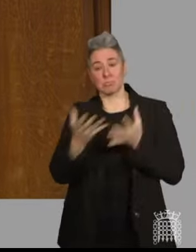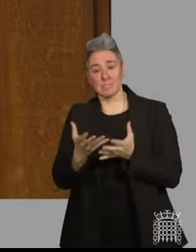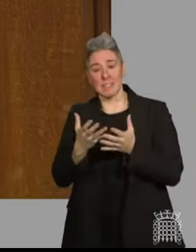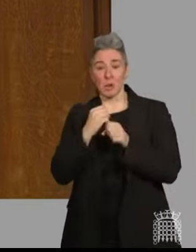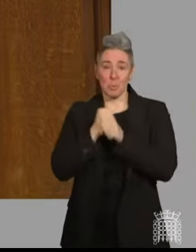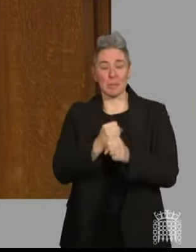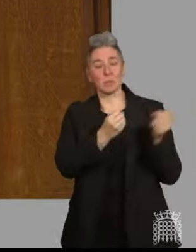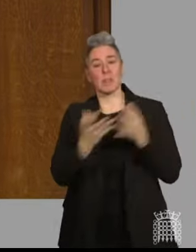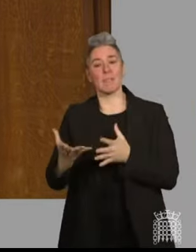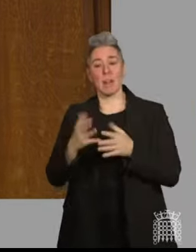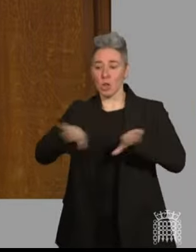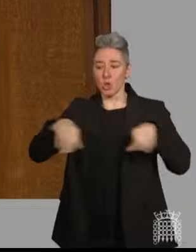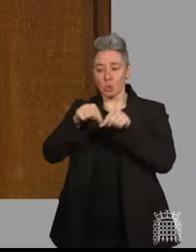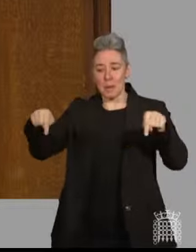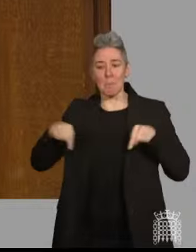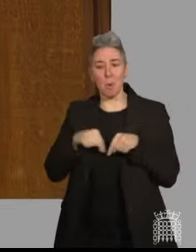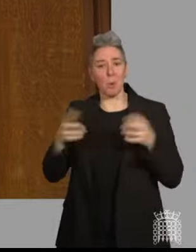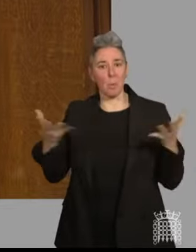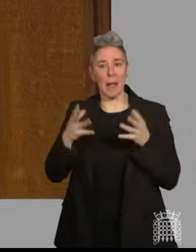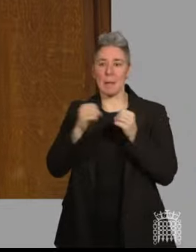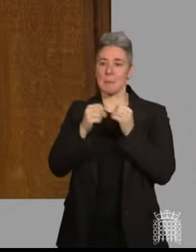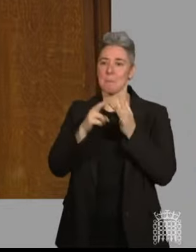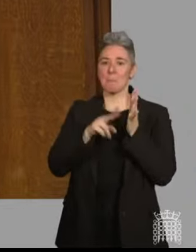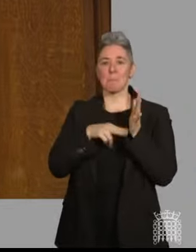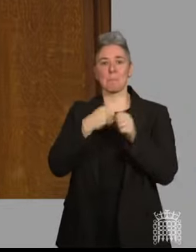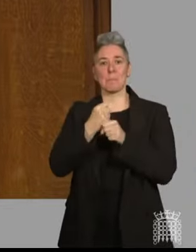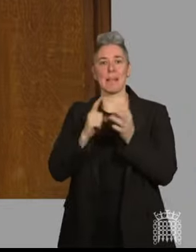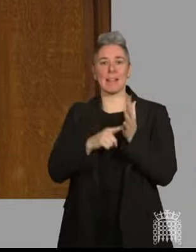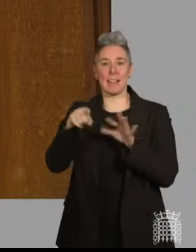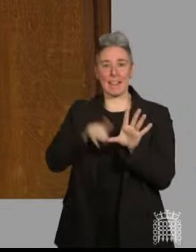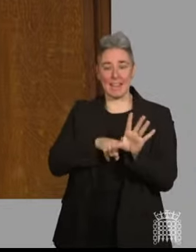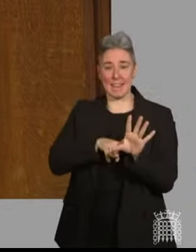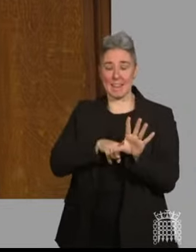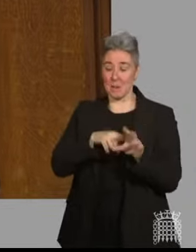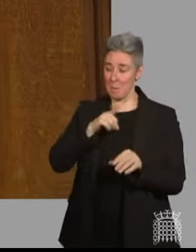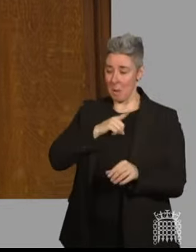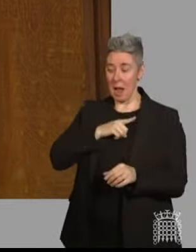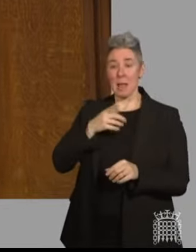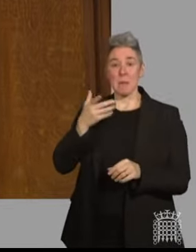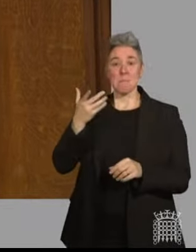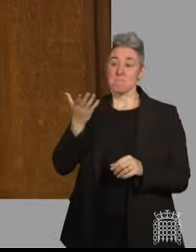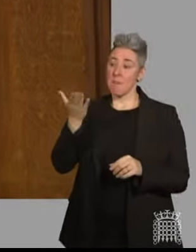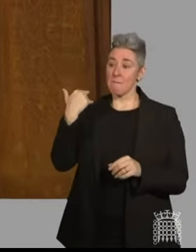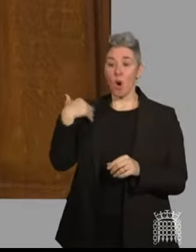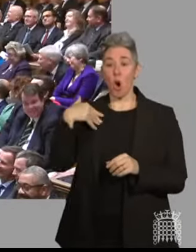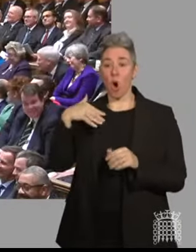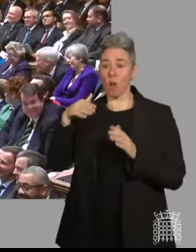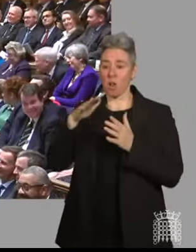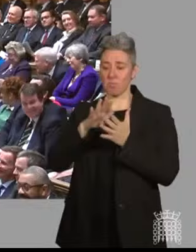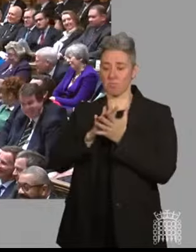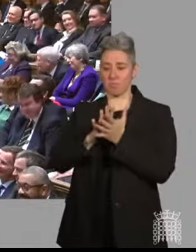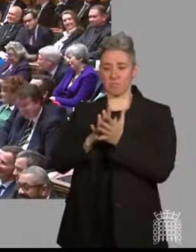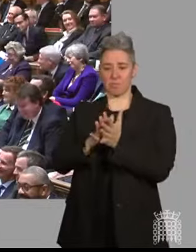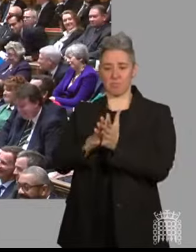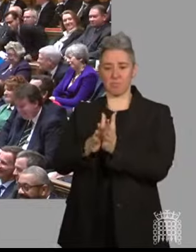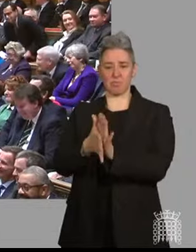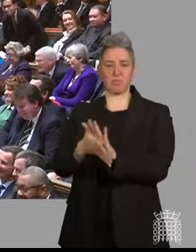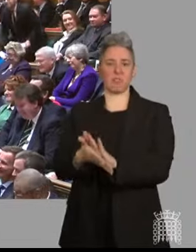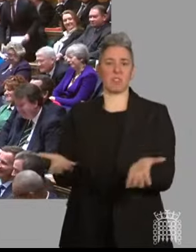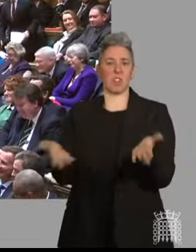something that was run down and then closed down as part of the mismanagement of Bradford Council?